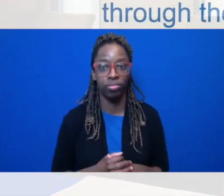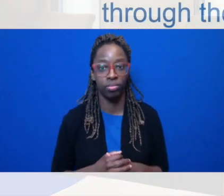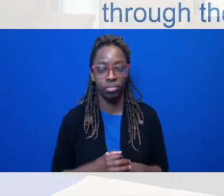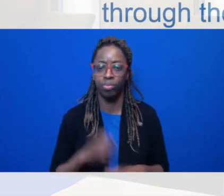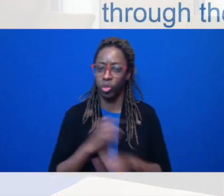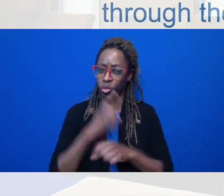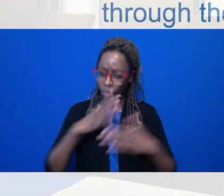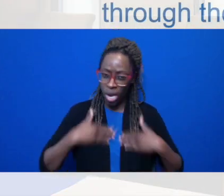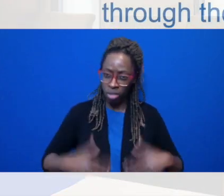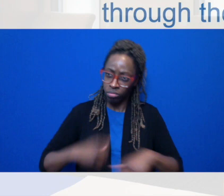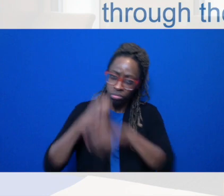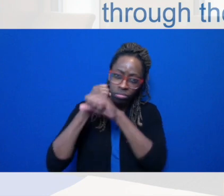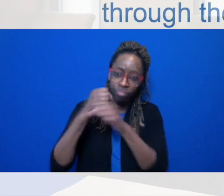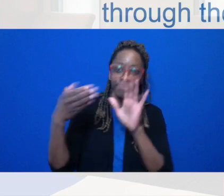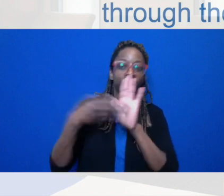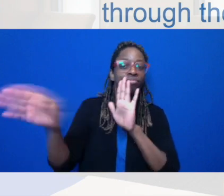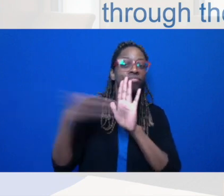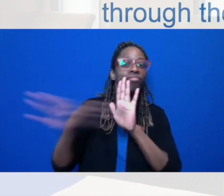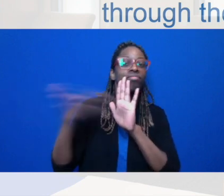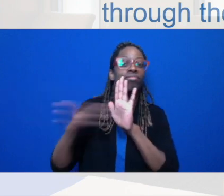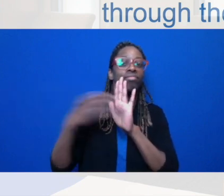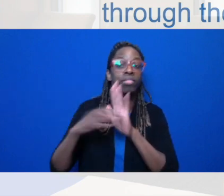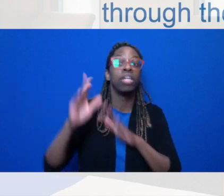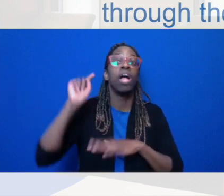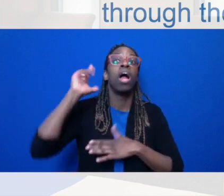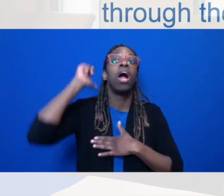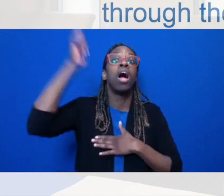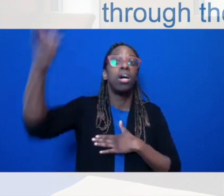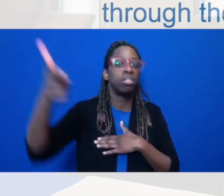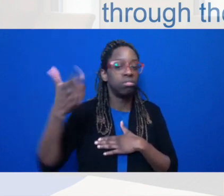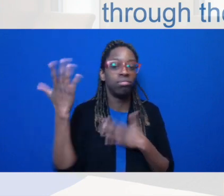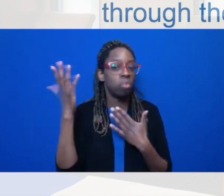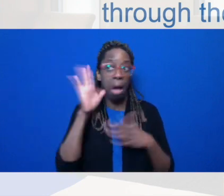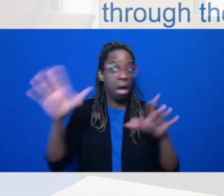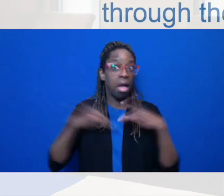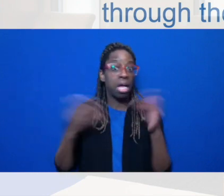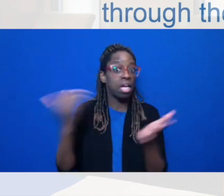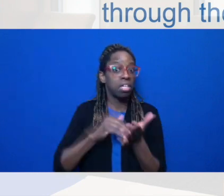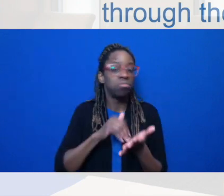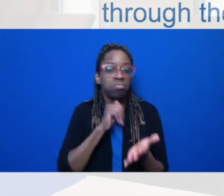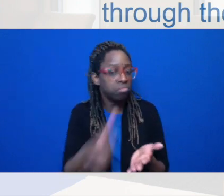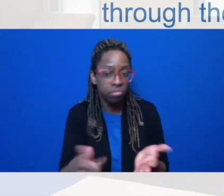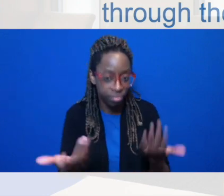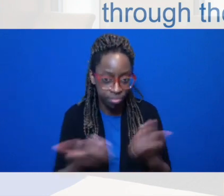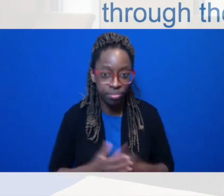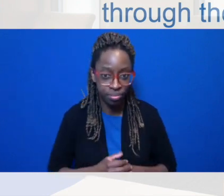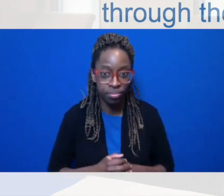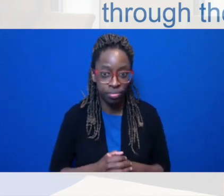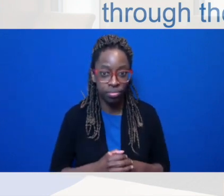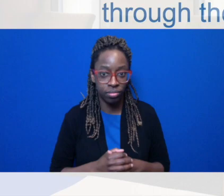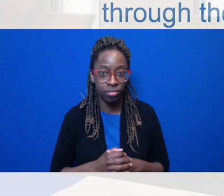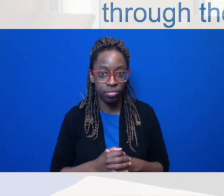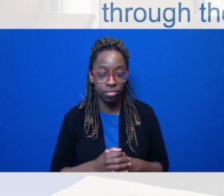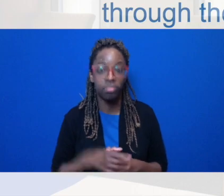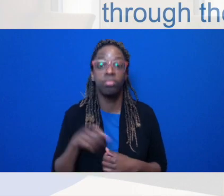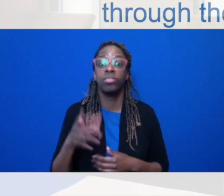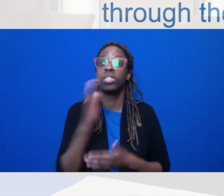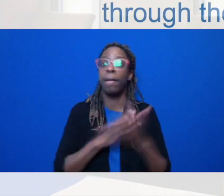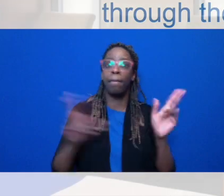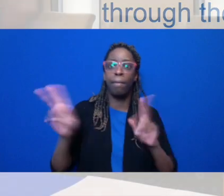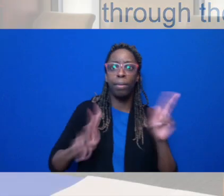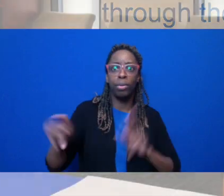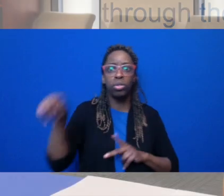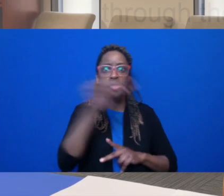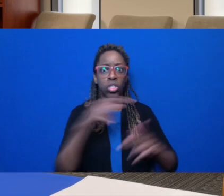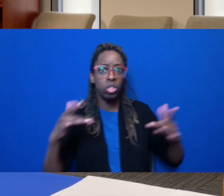up, and the fact that this may have been rushed through, and I just want to encourage people, the studies for both of these